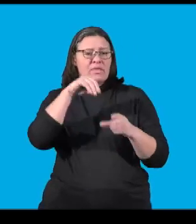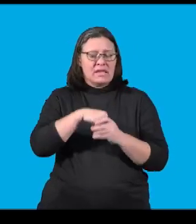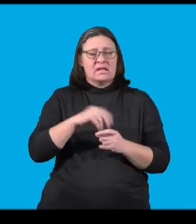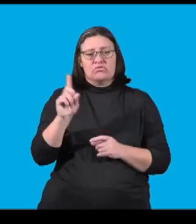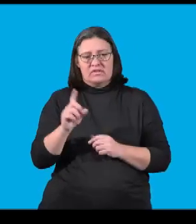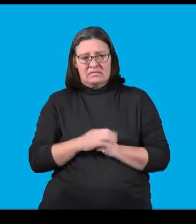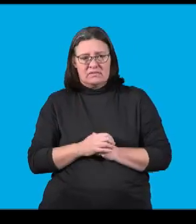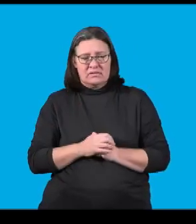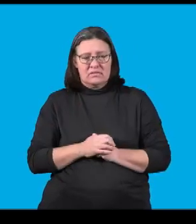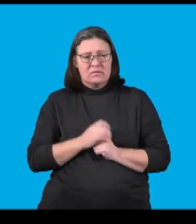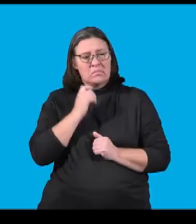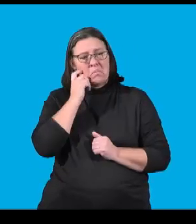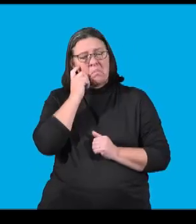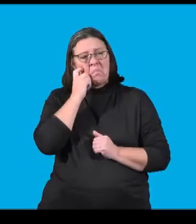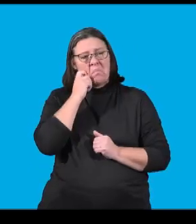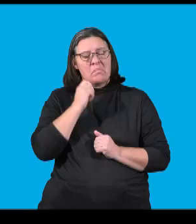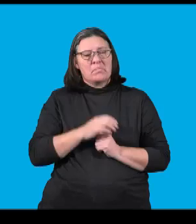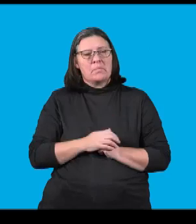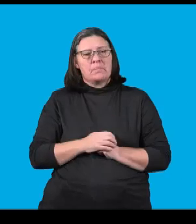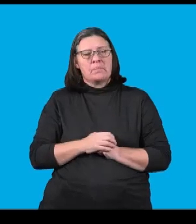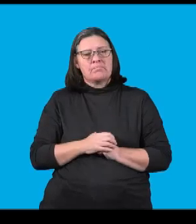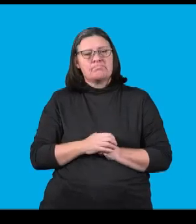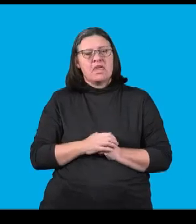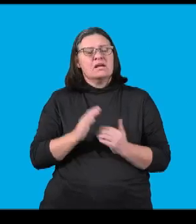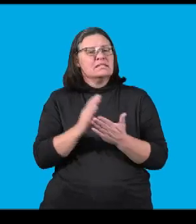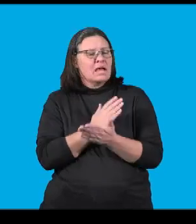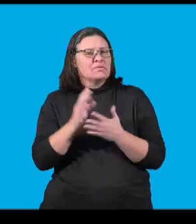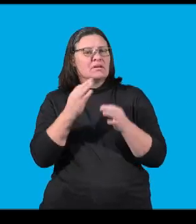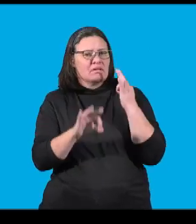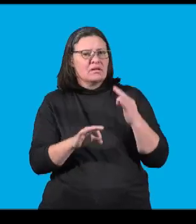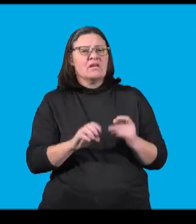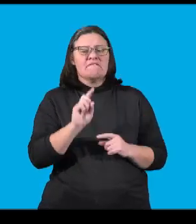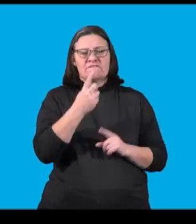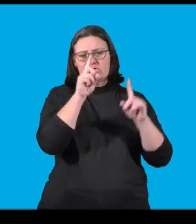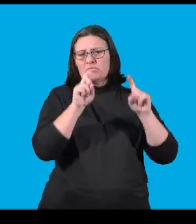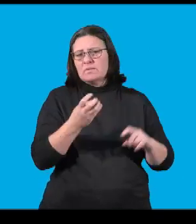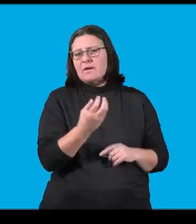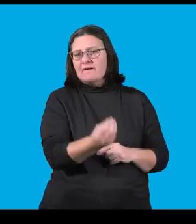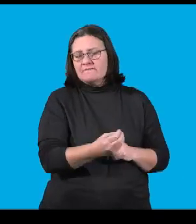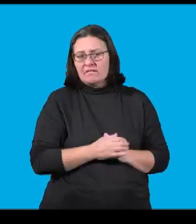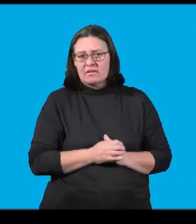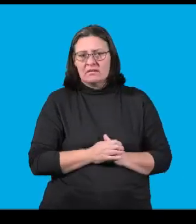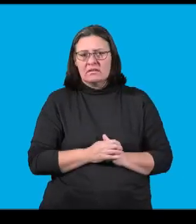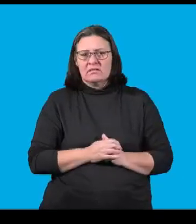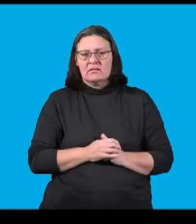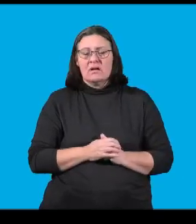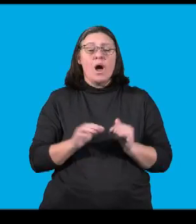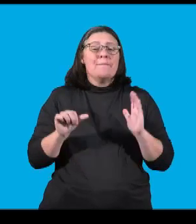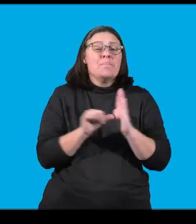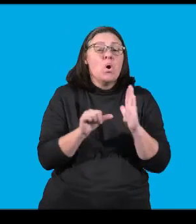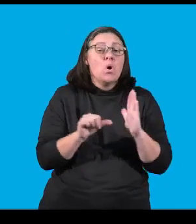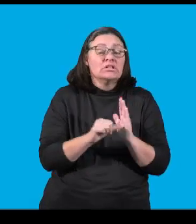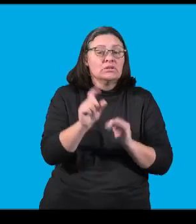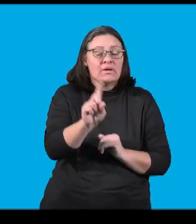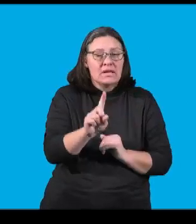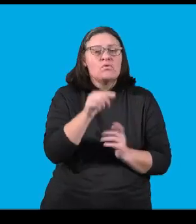here we're mainly going to look at when we look at deriving by rule. But some simplification does come up in first principles. Really,